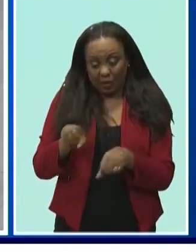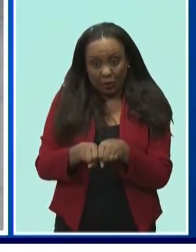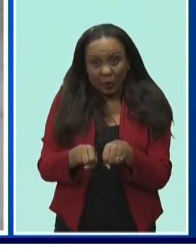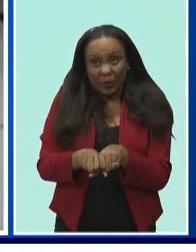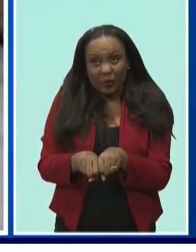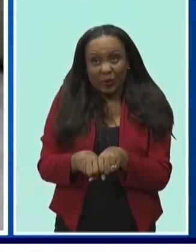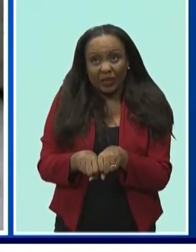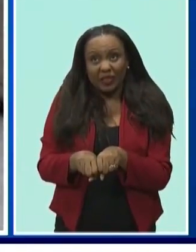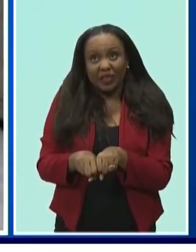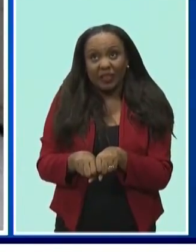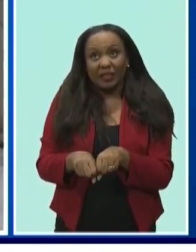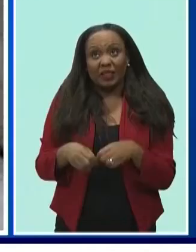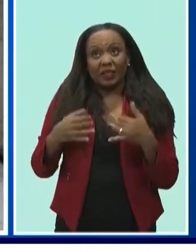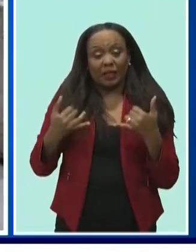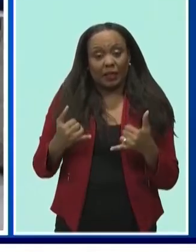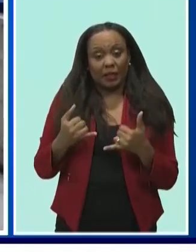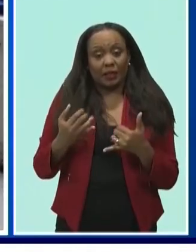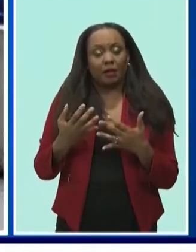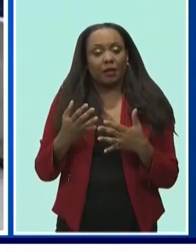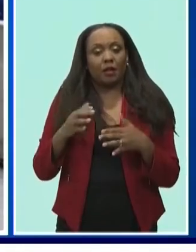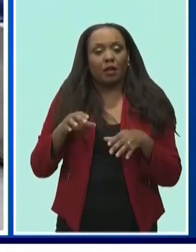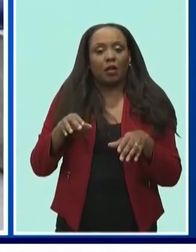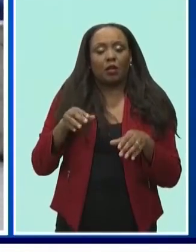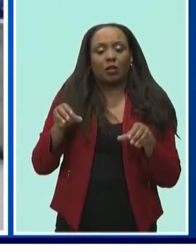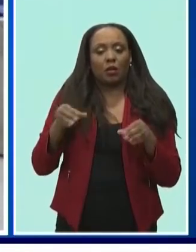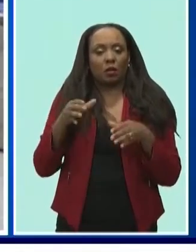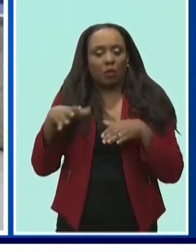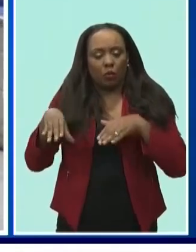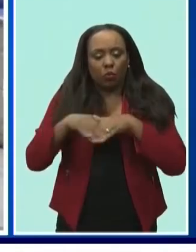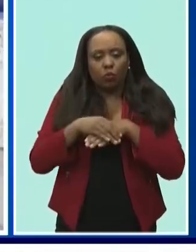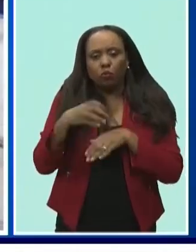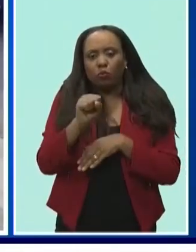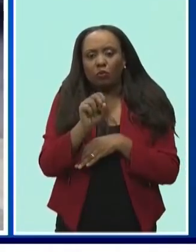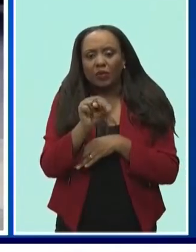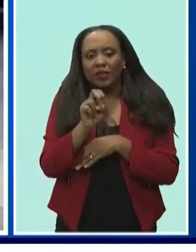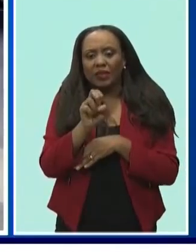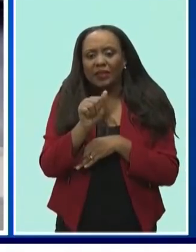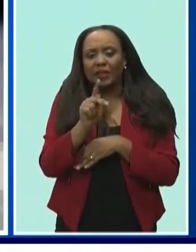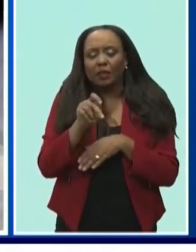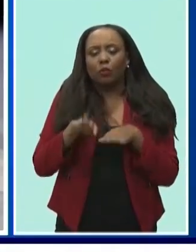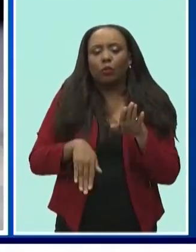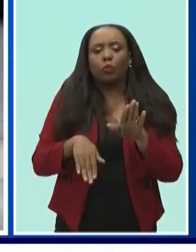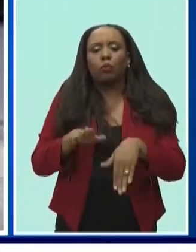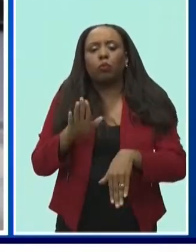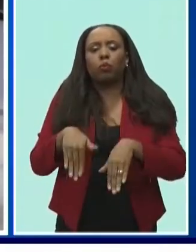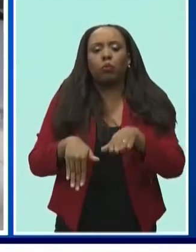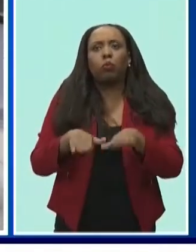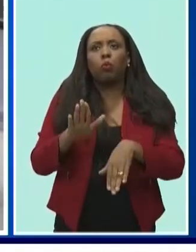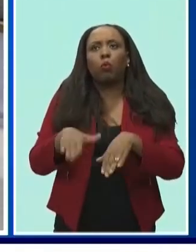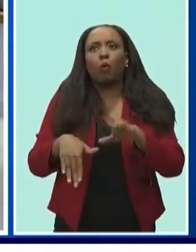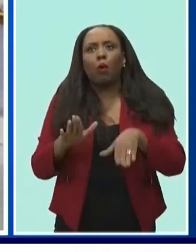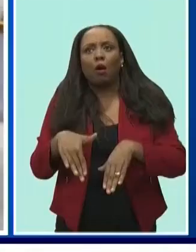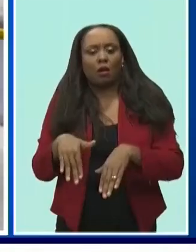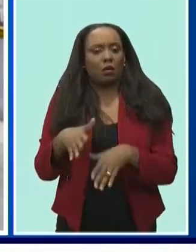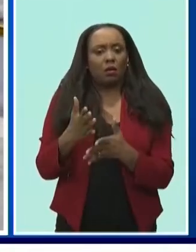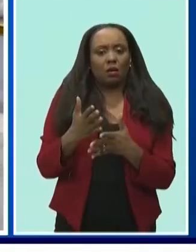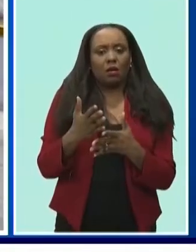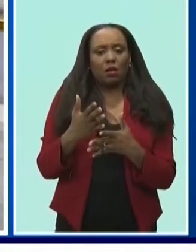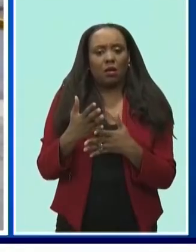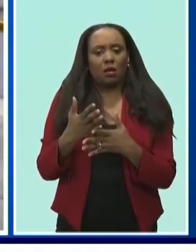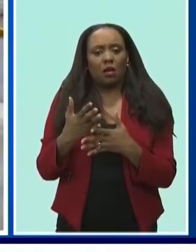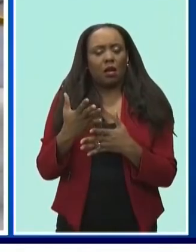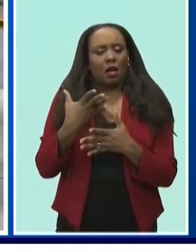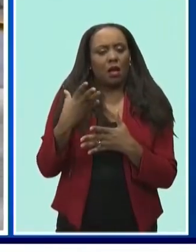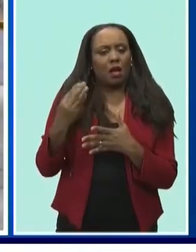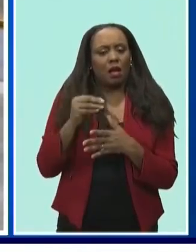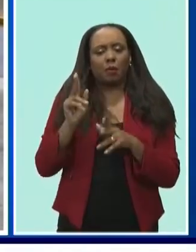and being more active and taking the stairs instead of the elevator. There was also an ambush workout in the lobby where staff and